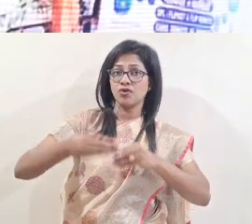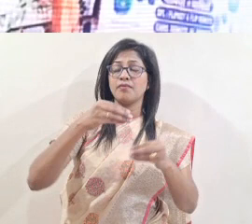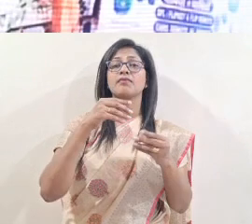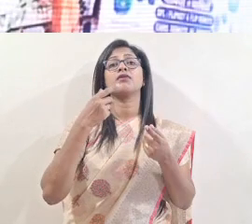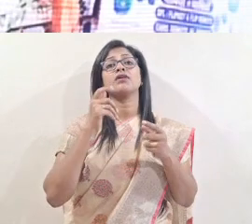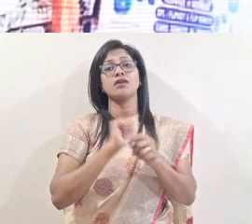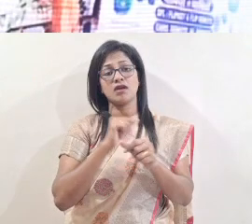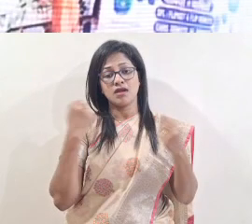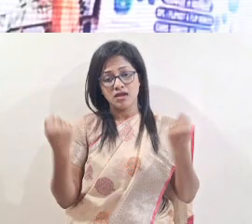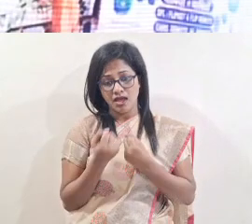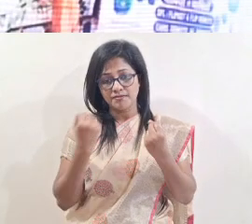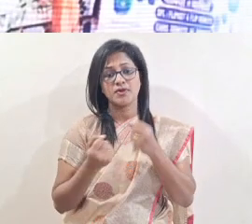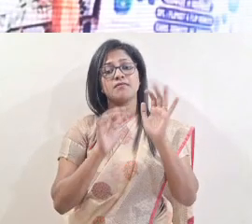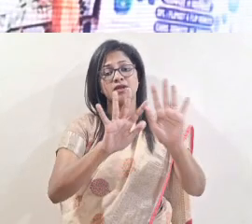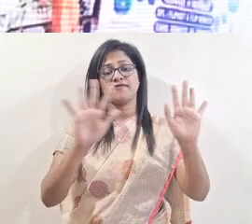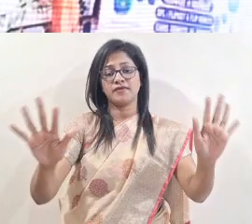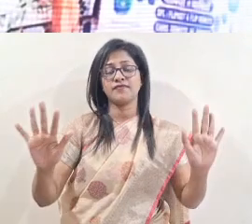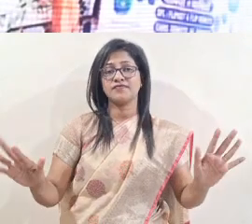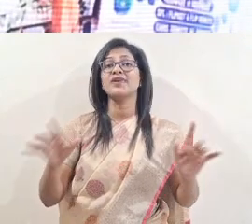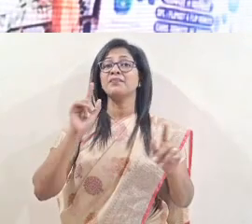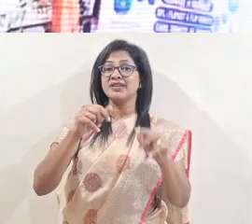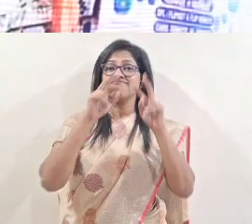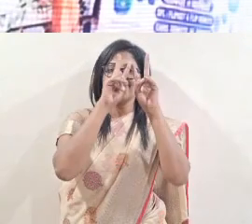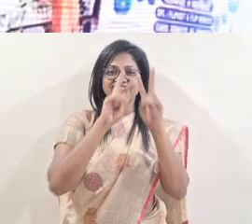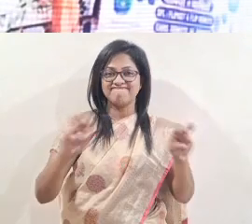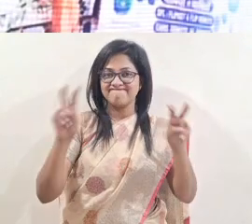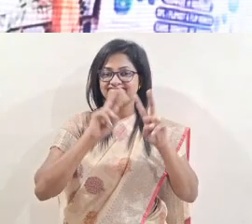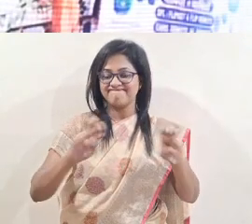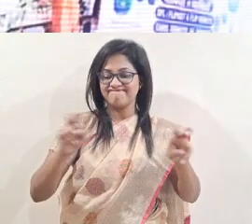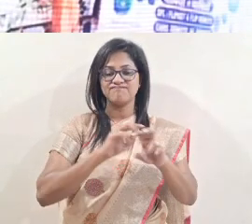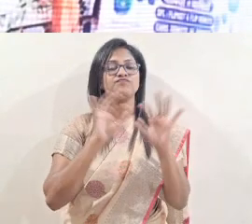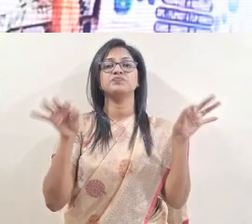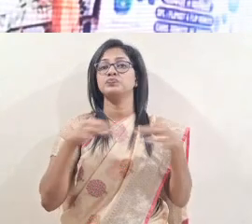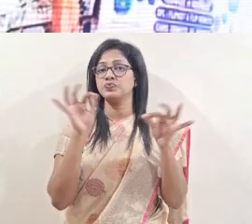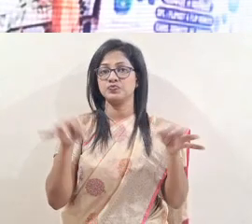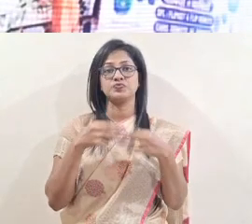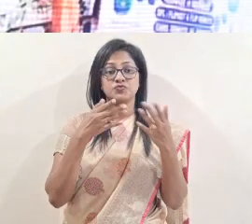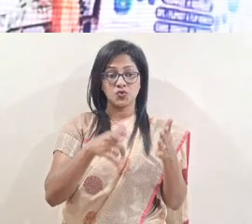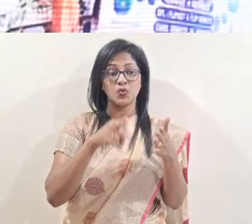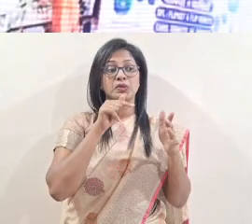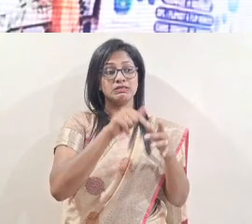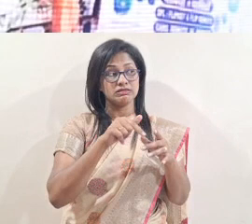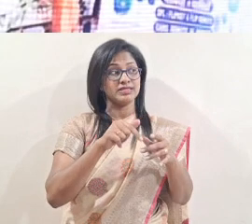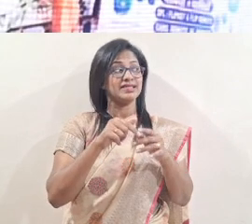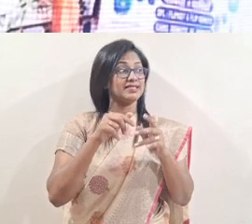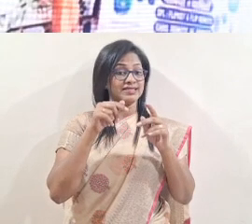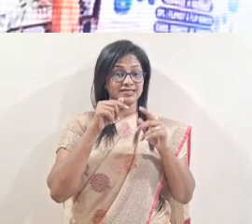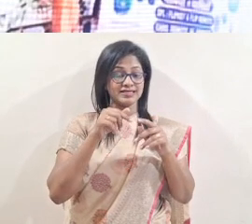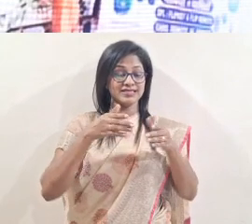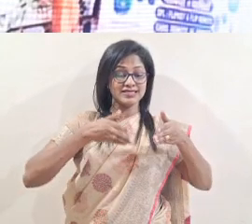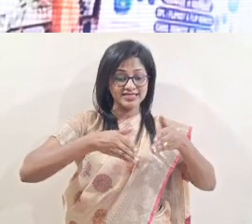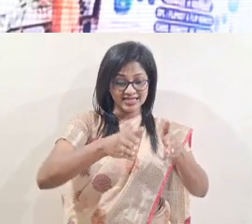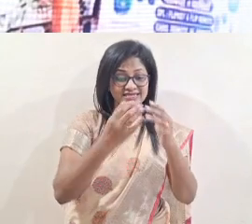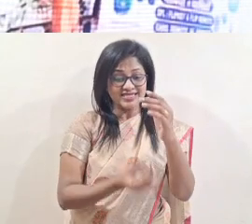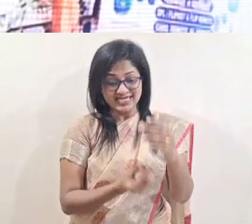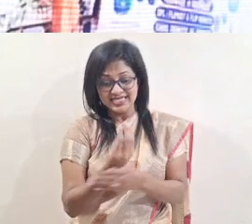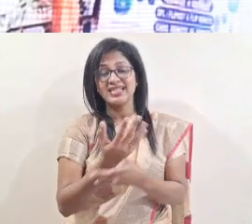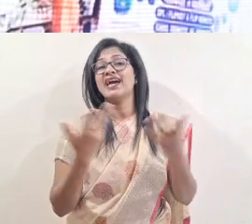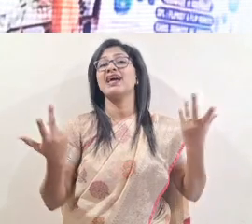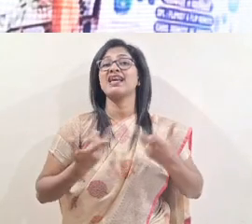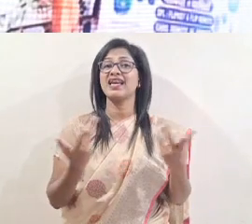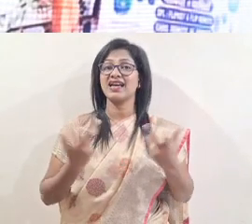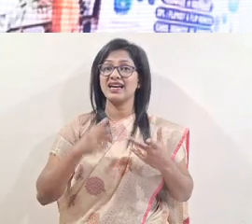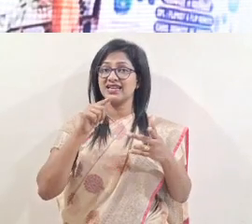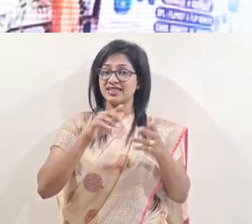been no studies to actually understand that what actually drives these streets to actually become in this kind